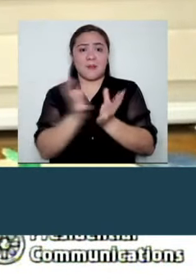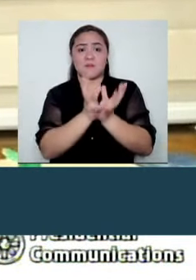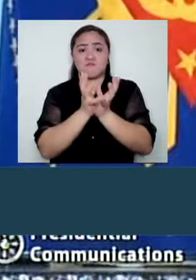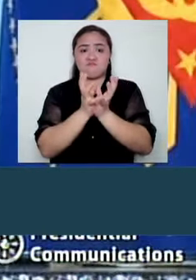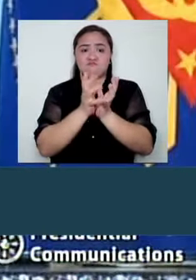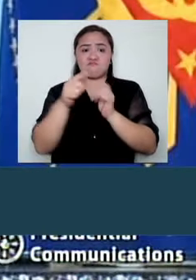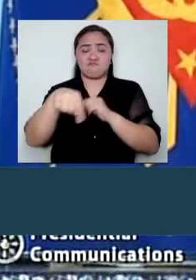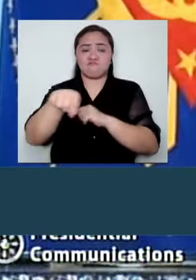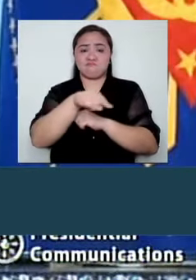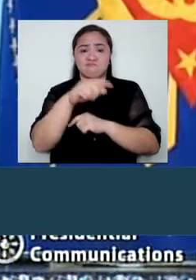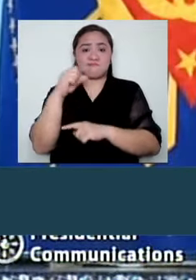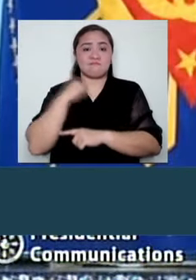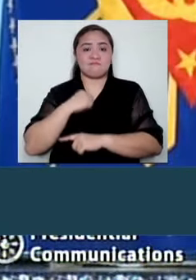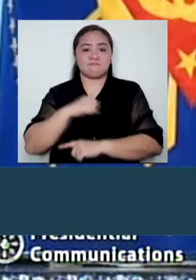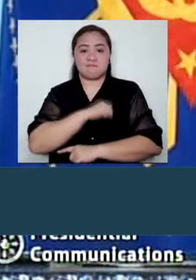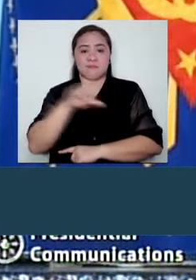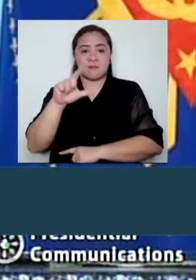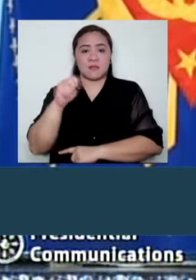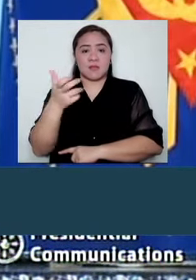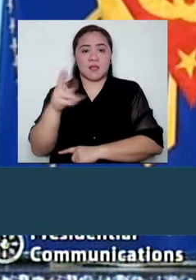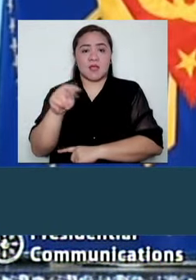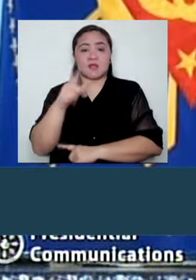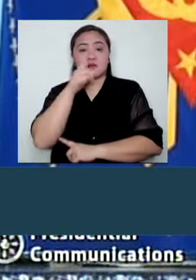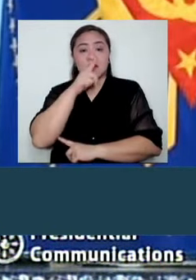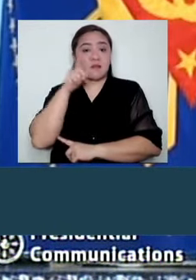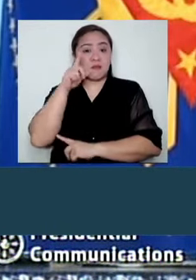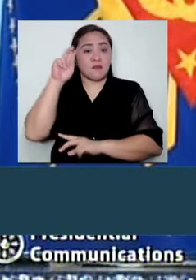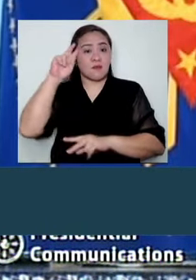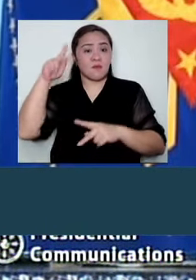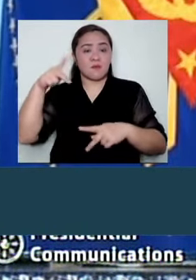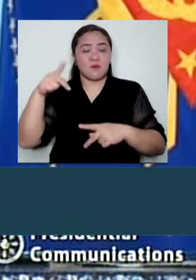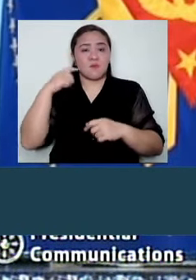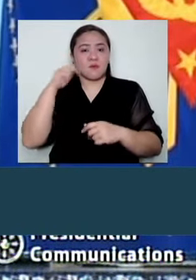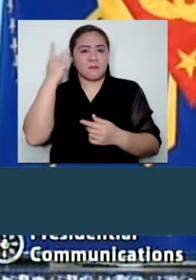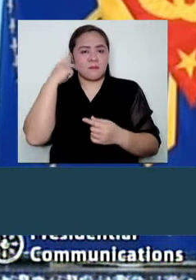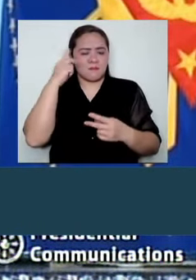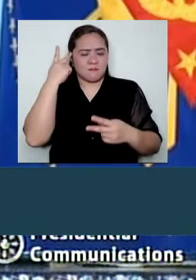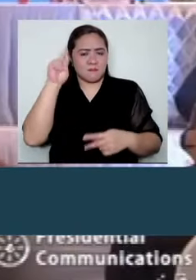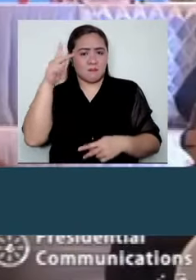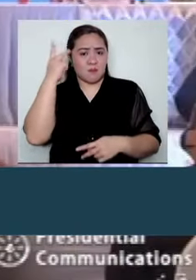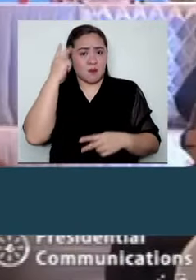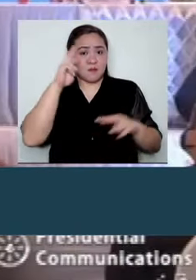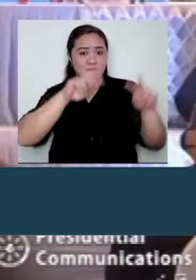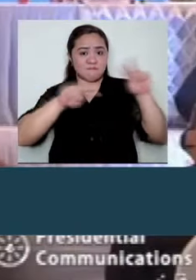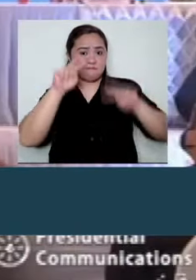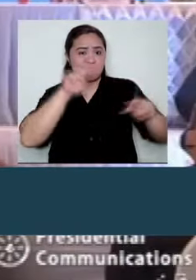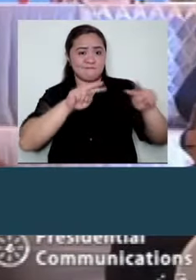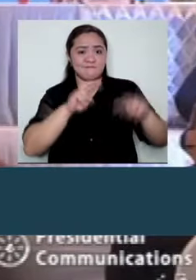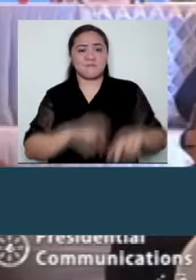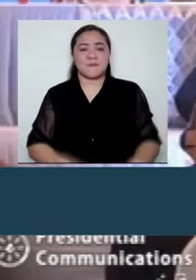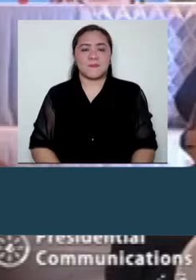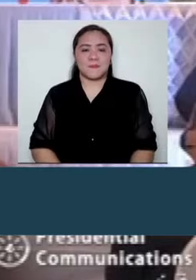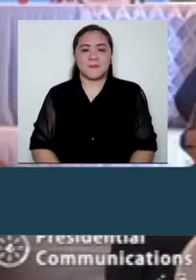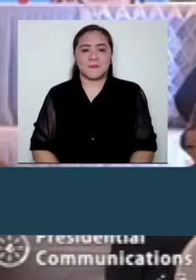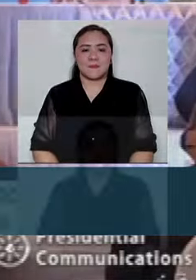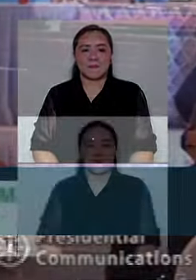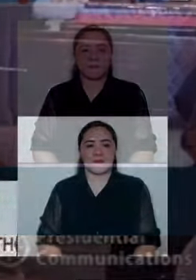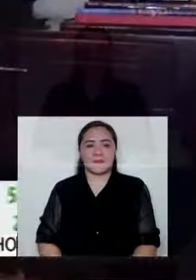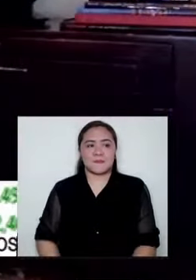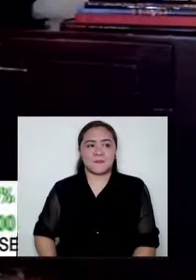Senator Pangilo Lacson to Vice President Lenny Robredo with political analyst Tony Lavinia.